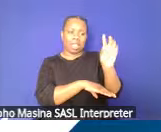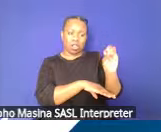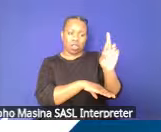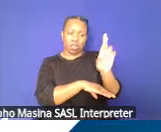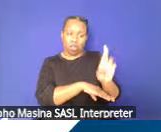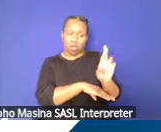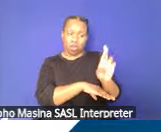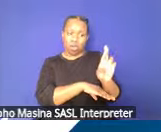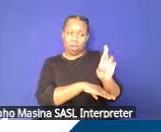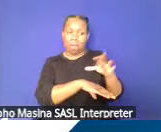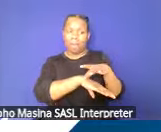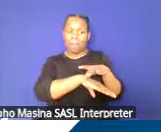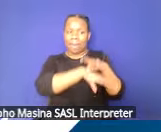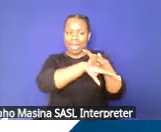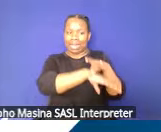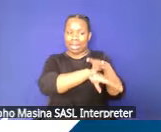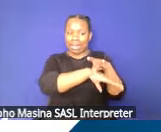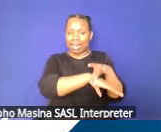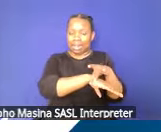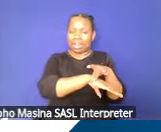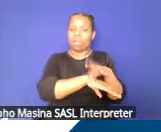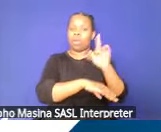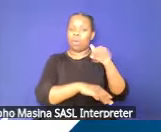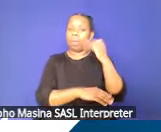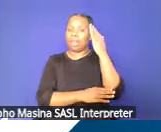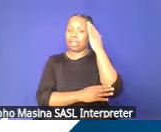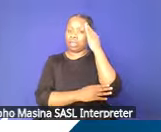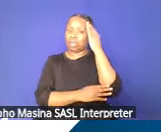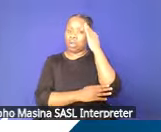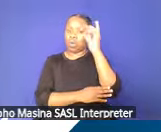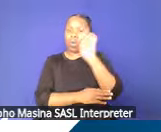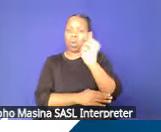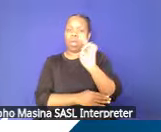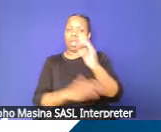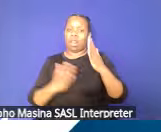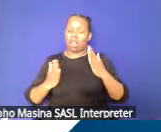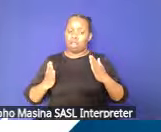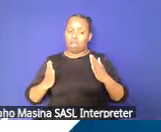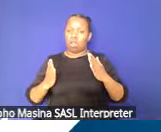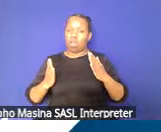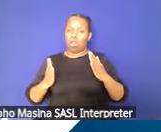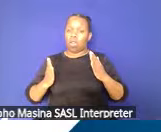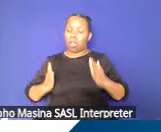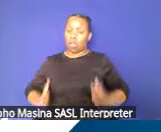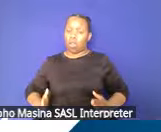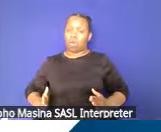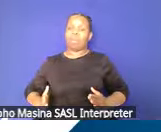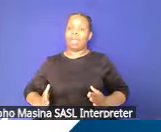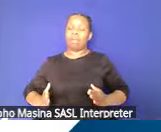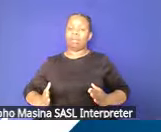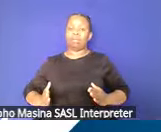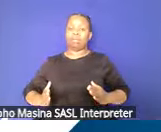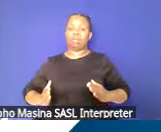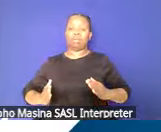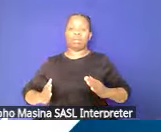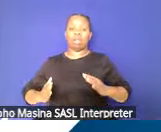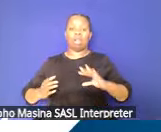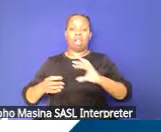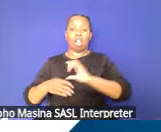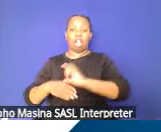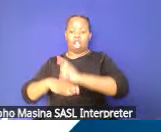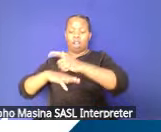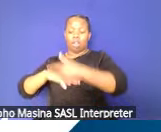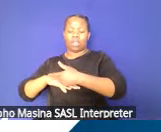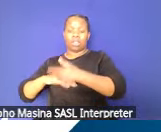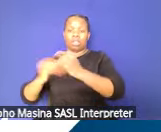aware or should be aware of the UN Convention on the Rights of People with